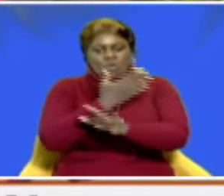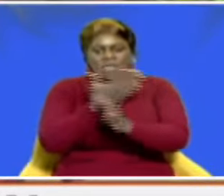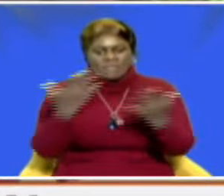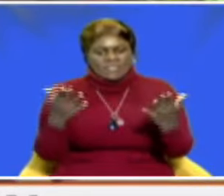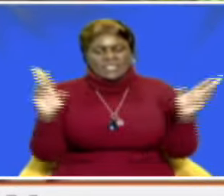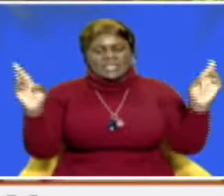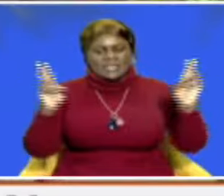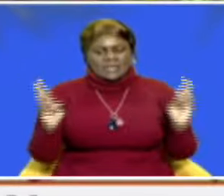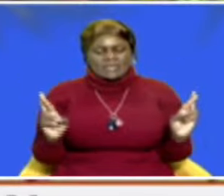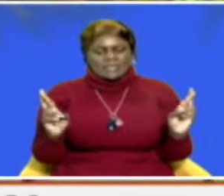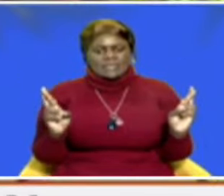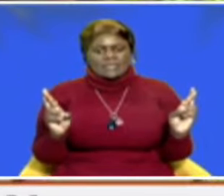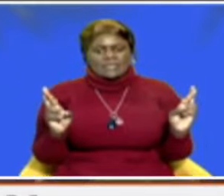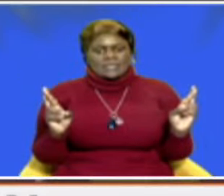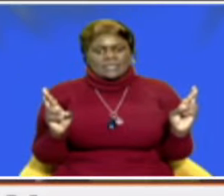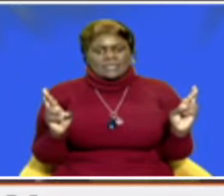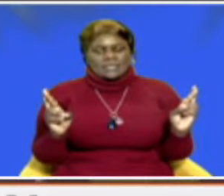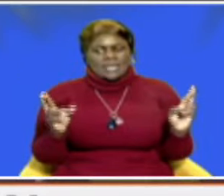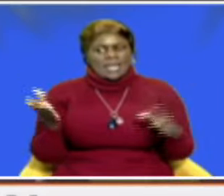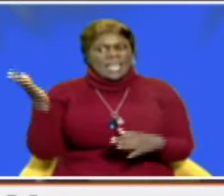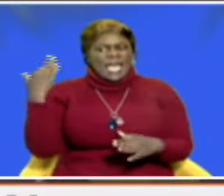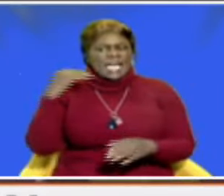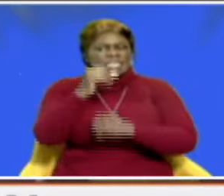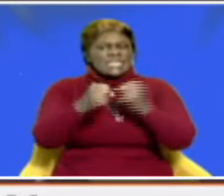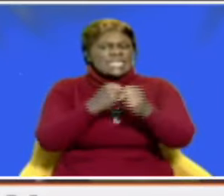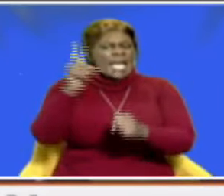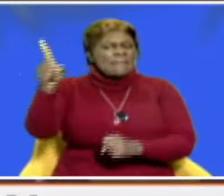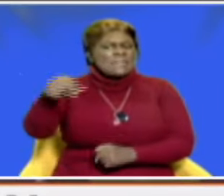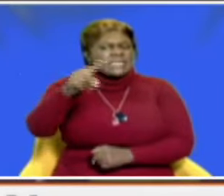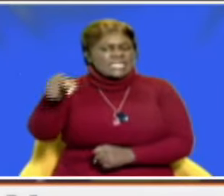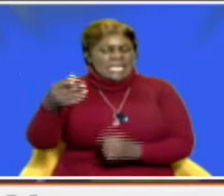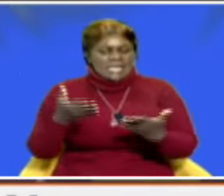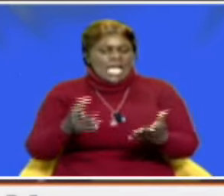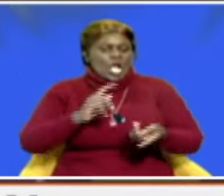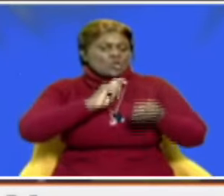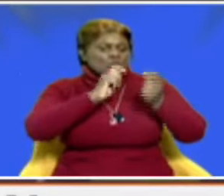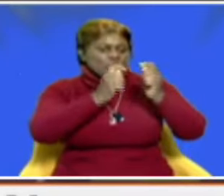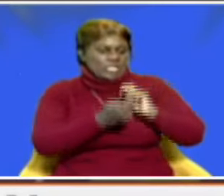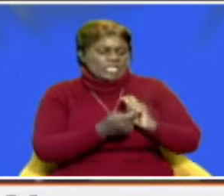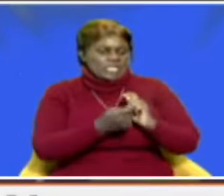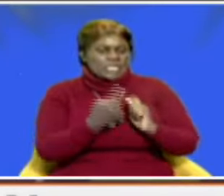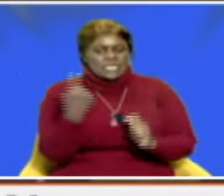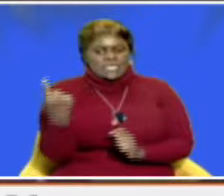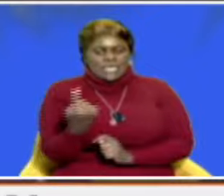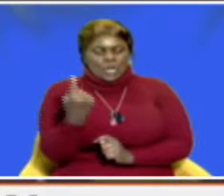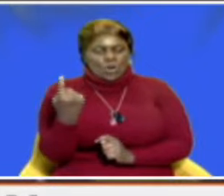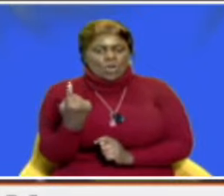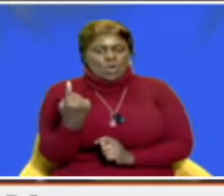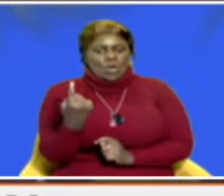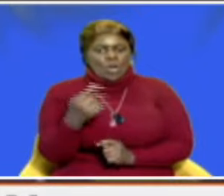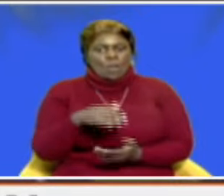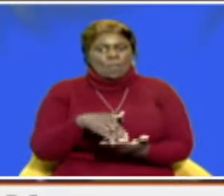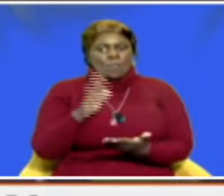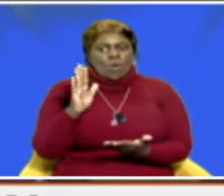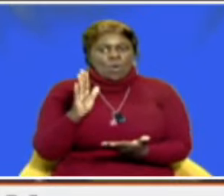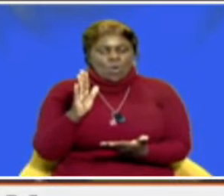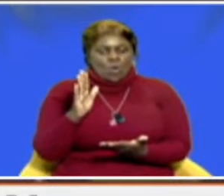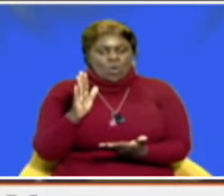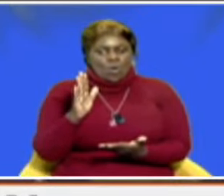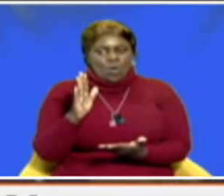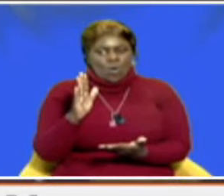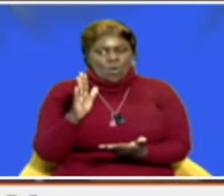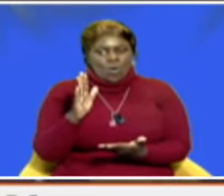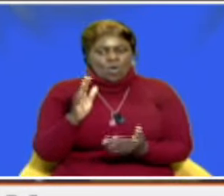ready. Makosa tulifanya last year tumerekebisha for more singles. Sahi tuko most wamecheza